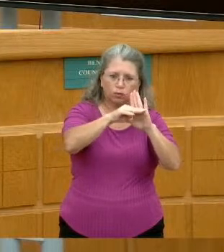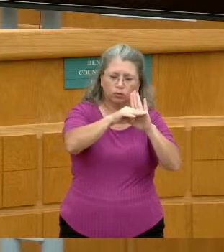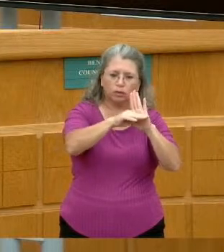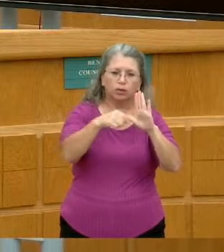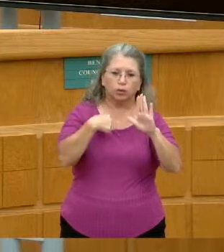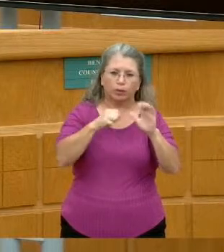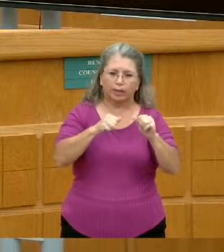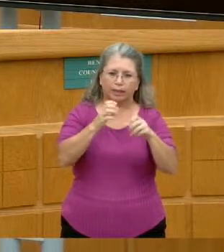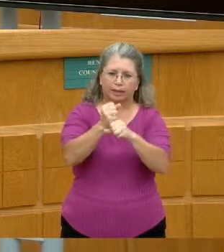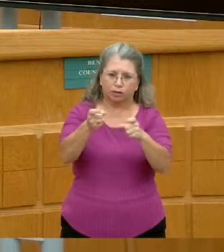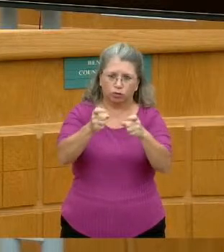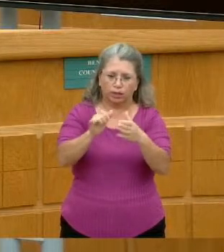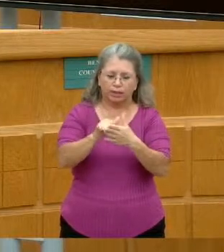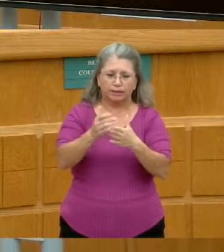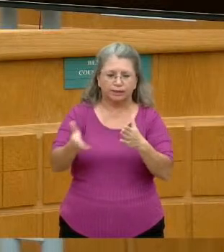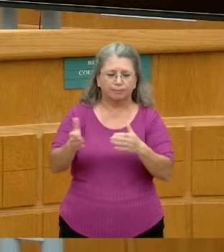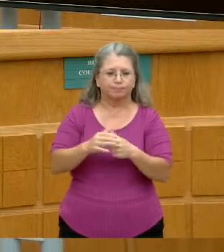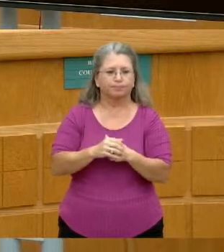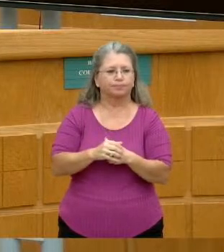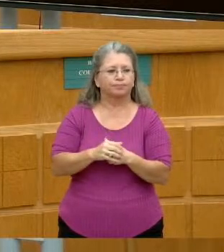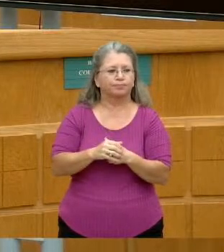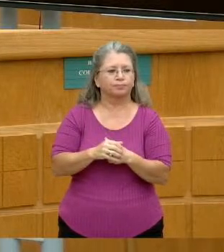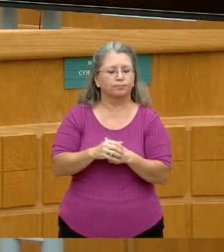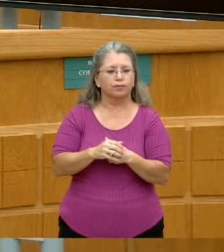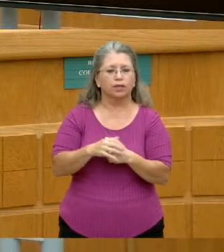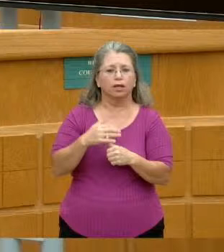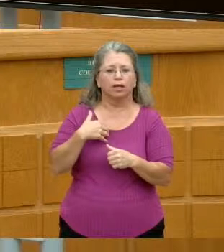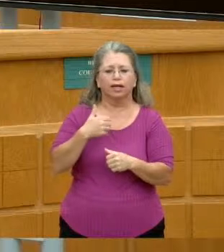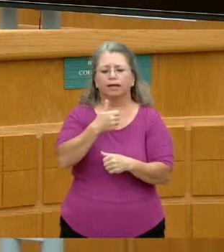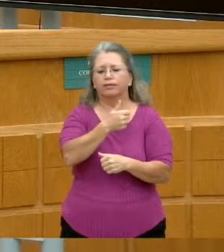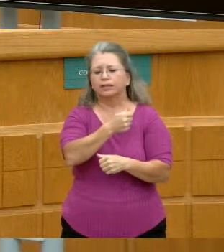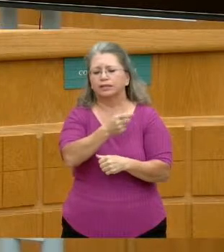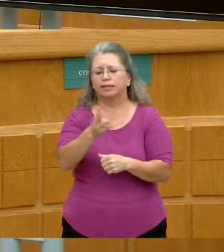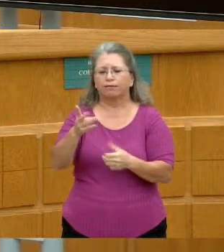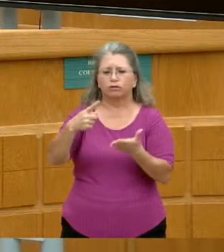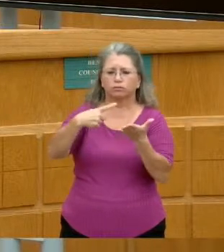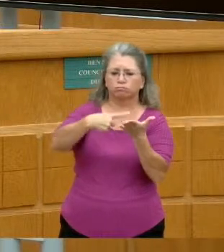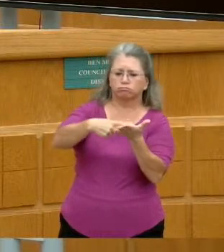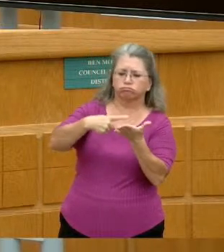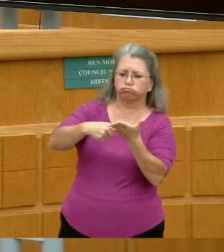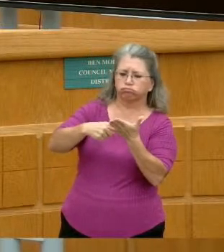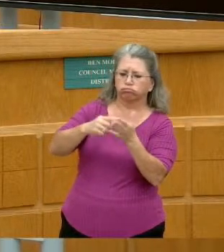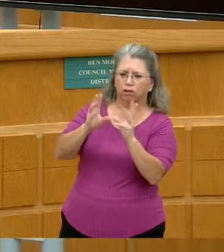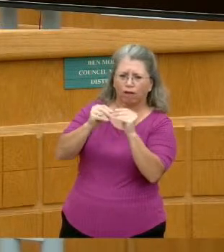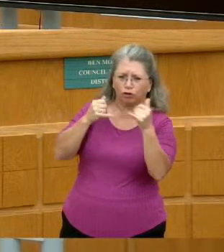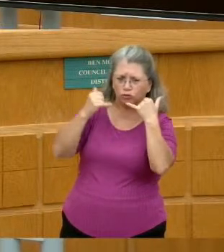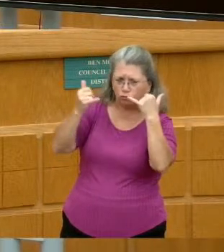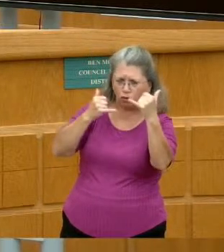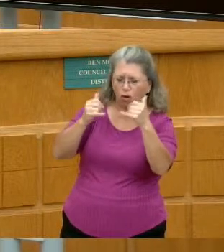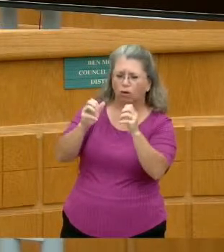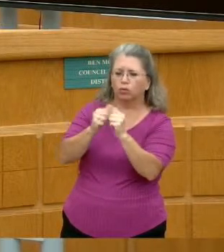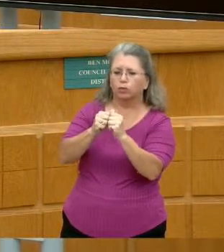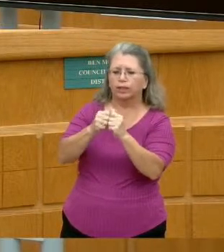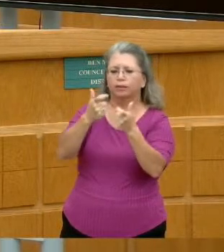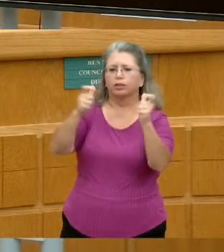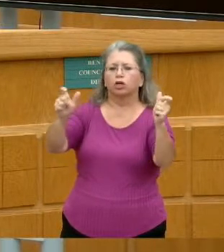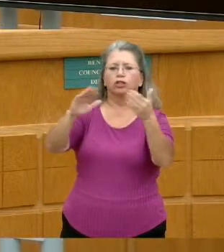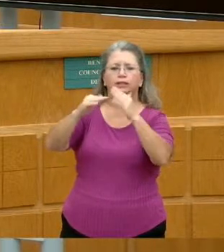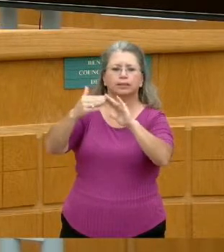this thing. We've had several big city mayor conversations, conference calls. Had one this morning, going to have another one tomorrow